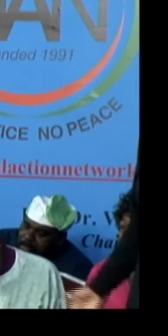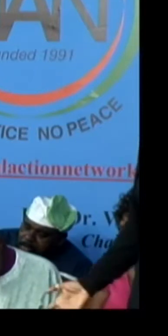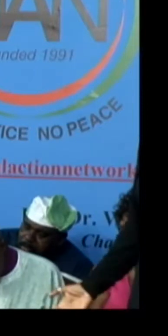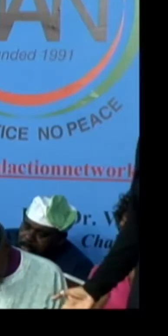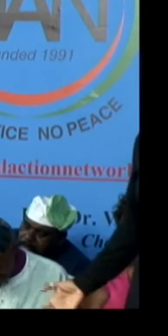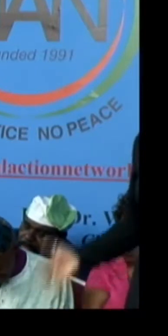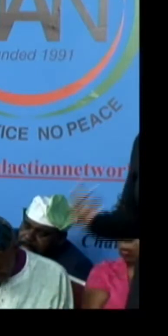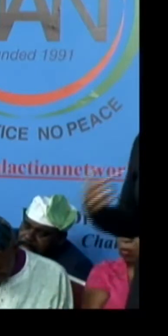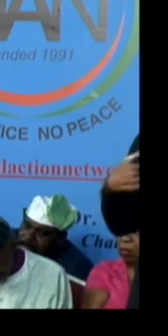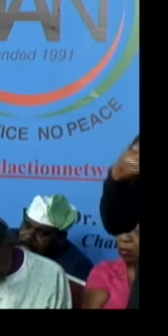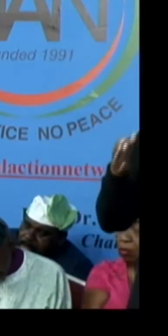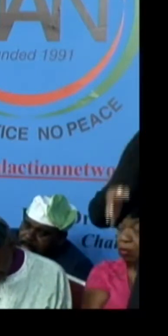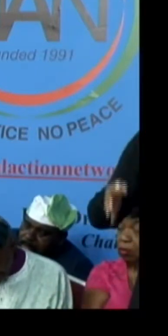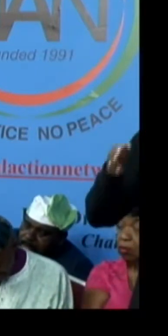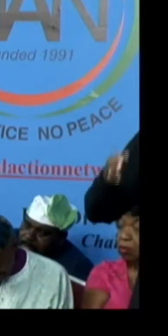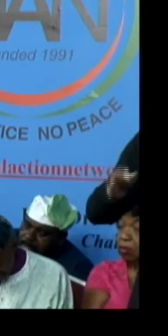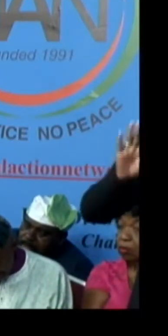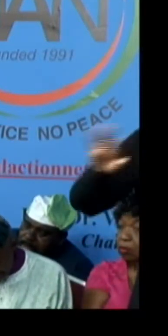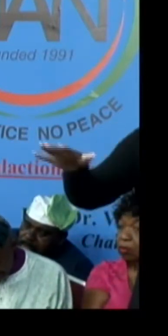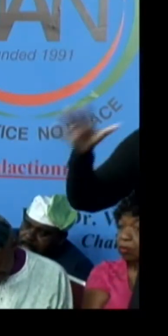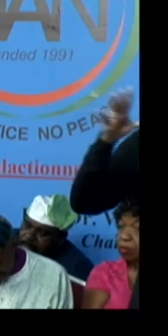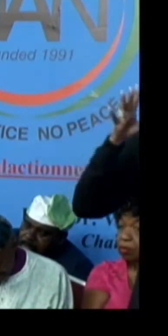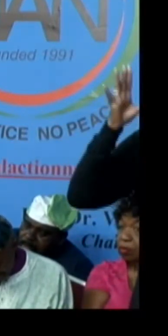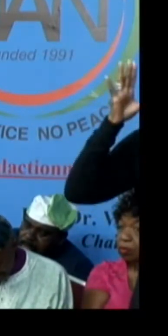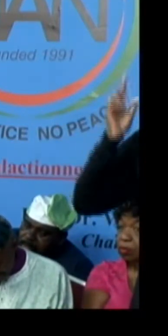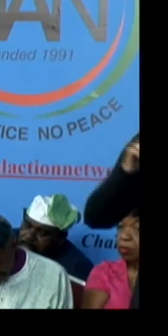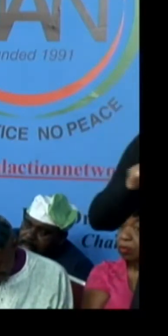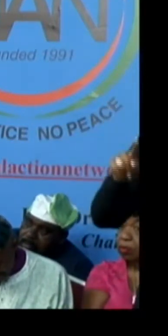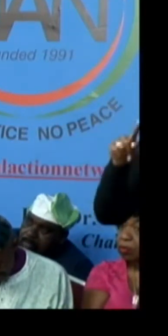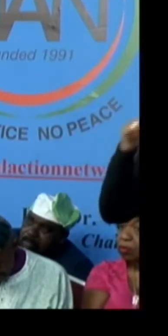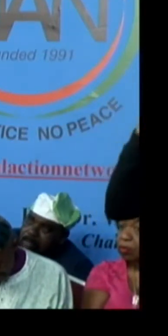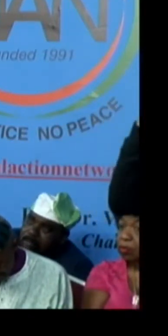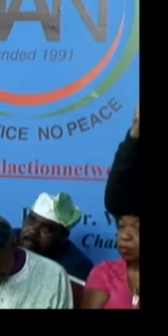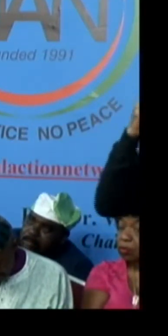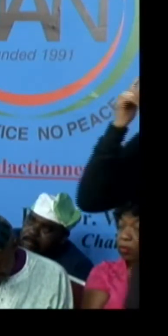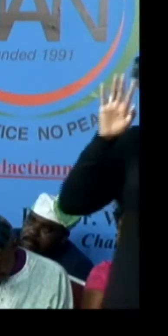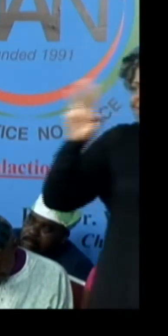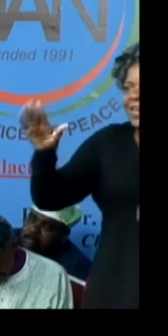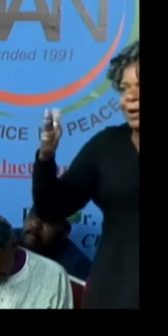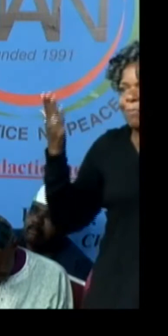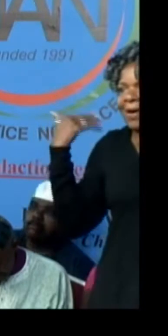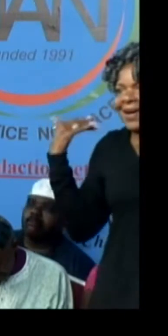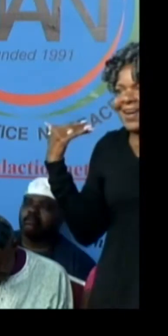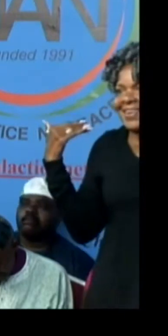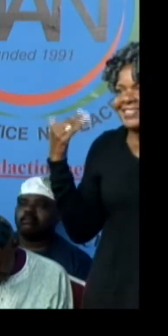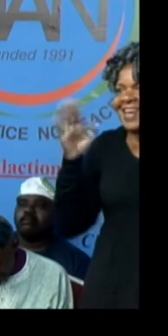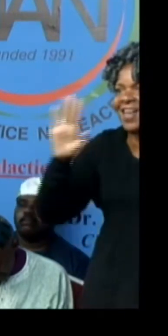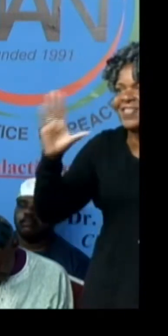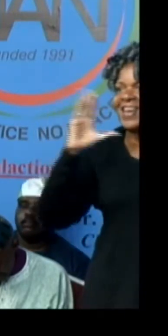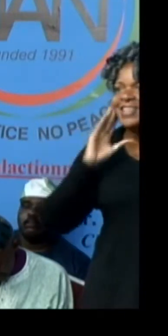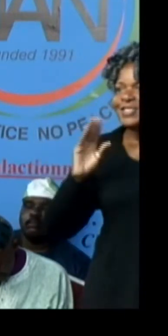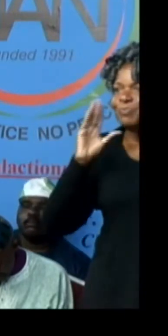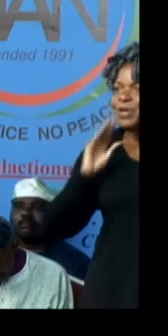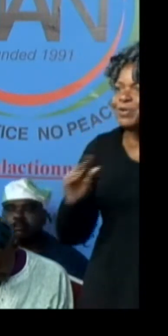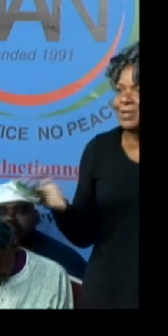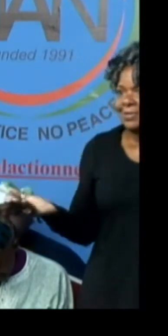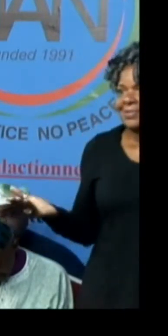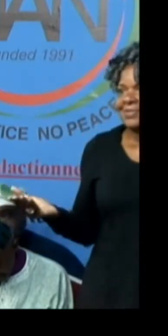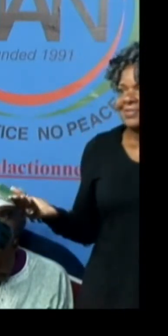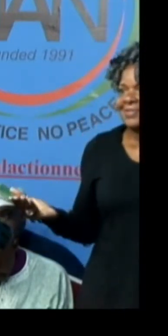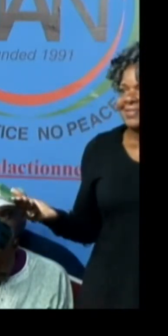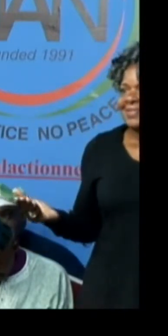And we were given this. It also gives us an obligation. That's why I tell people to call the prayer line.